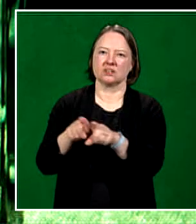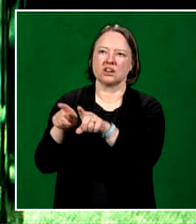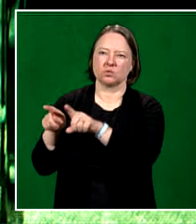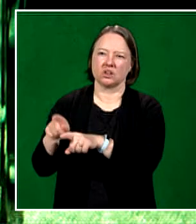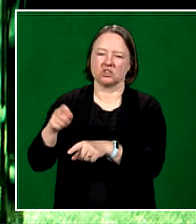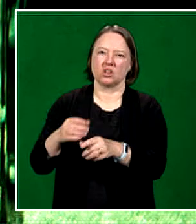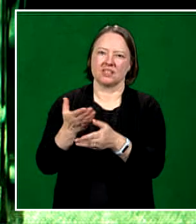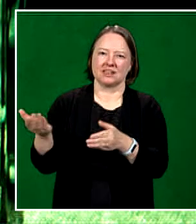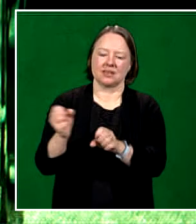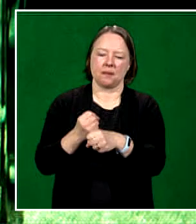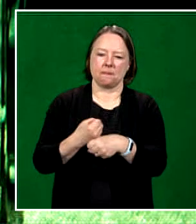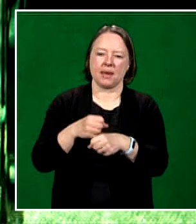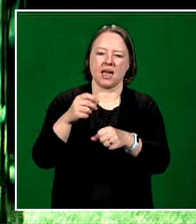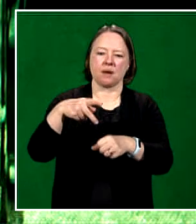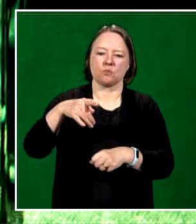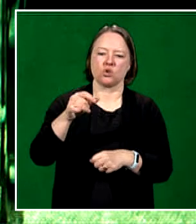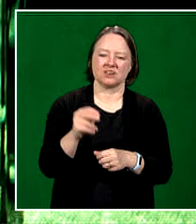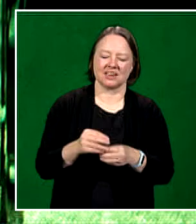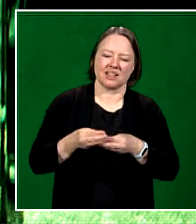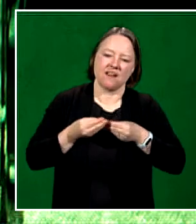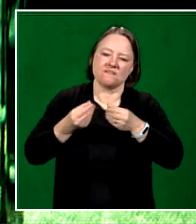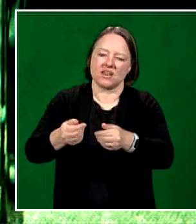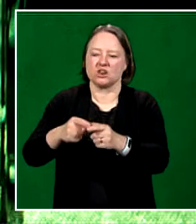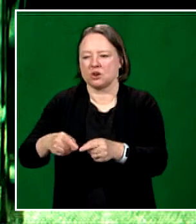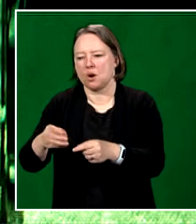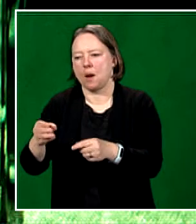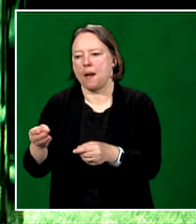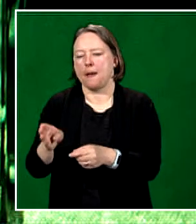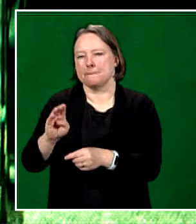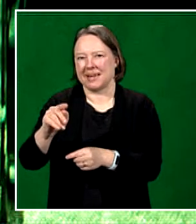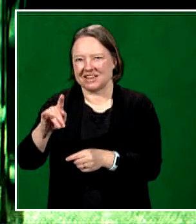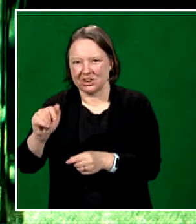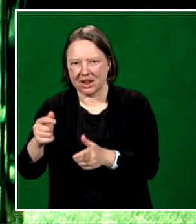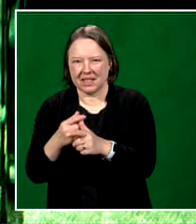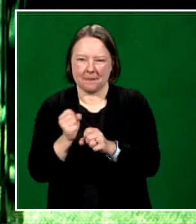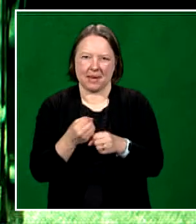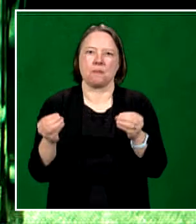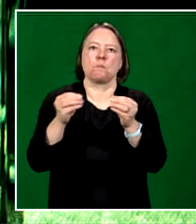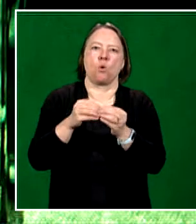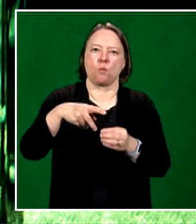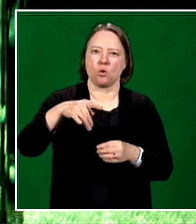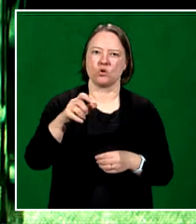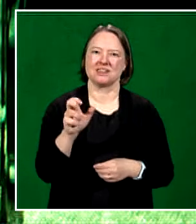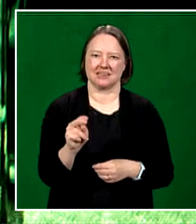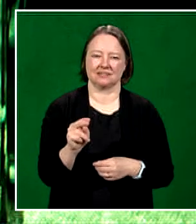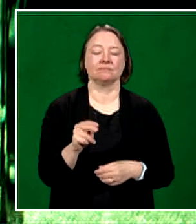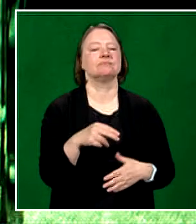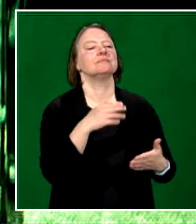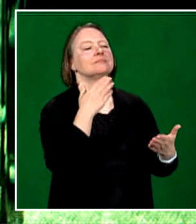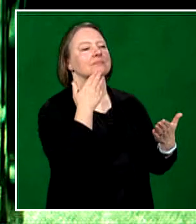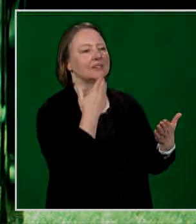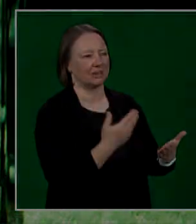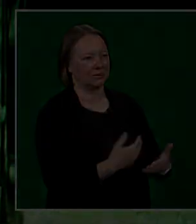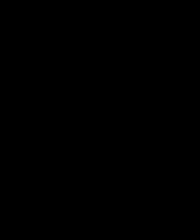made up the proteins can be broken down and they're fed back into the bacteria, and then they can make more protein. Thank you.